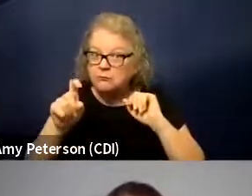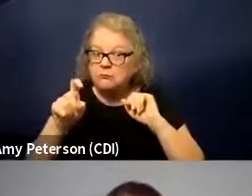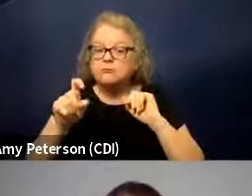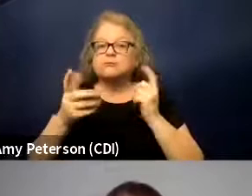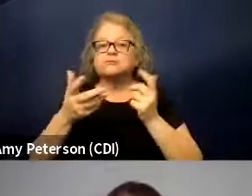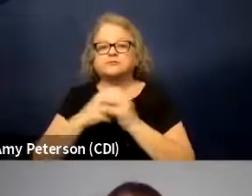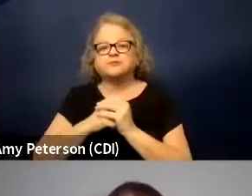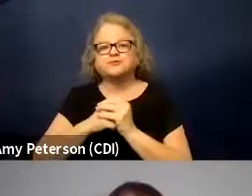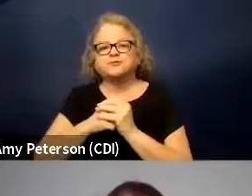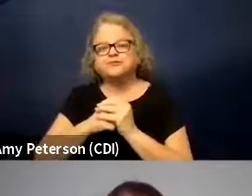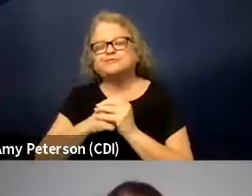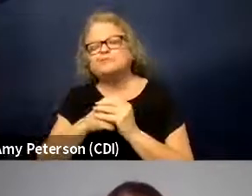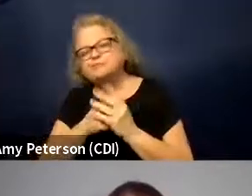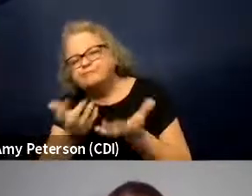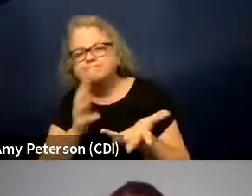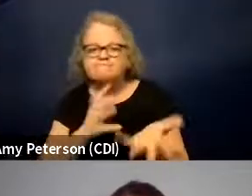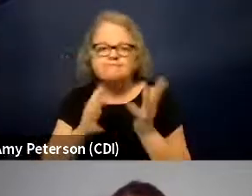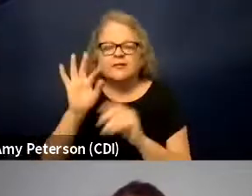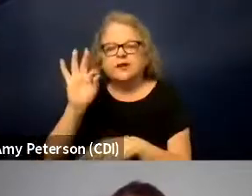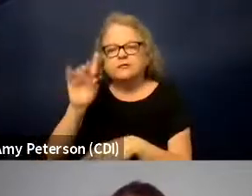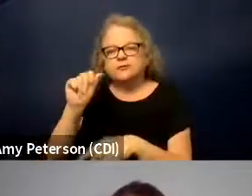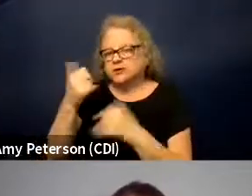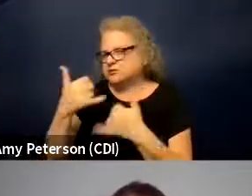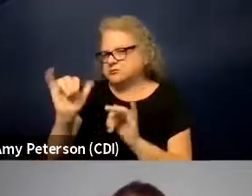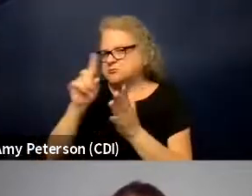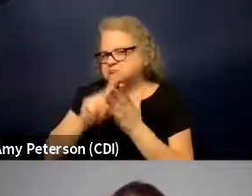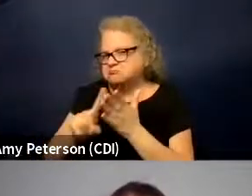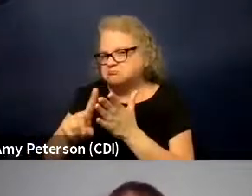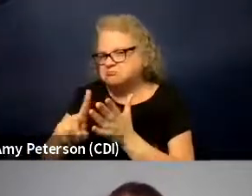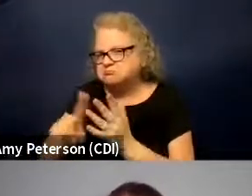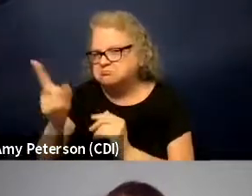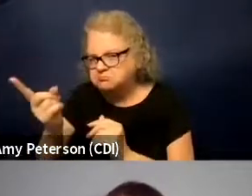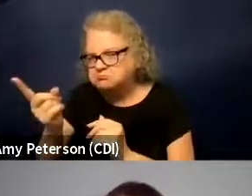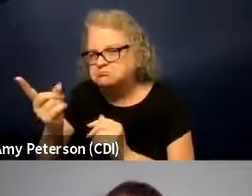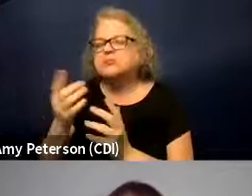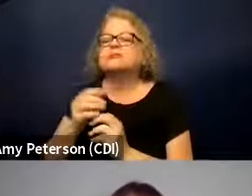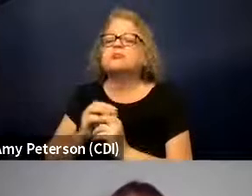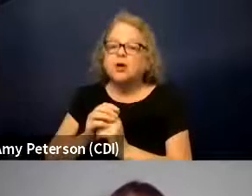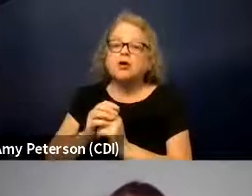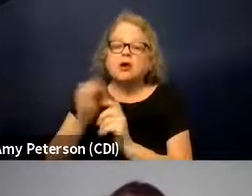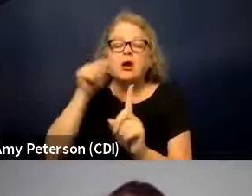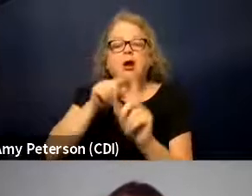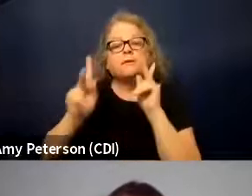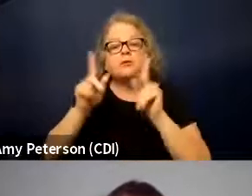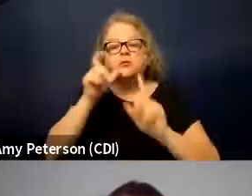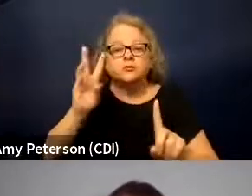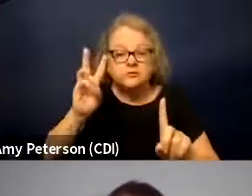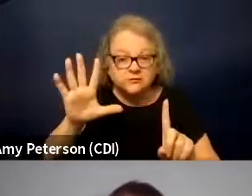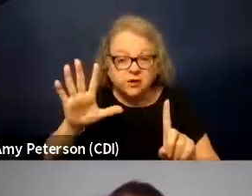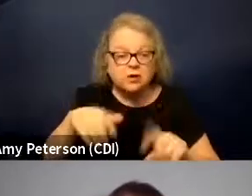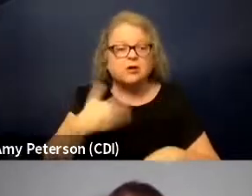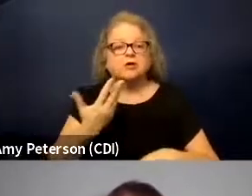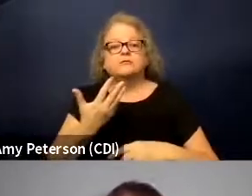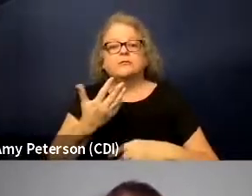people who have medical conditions like diabetes. Does a young, healthy person need a